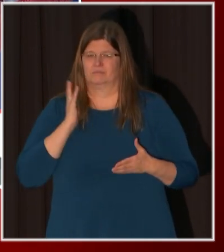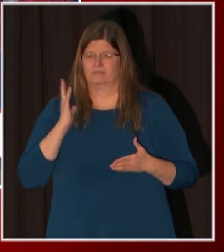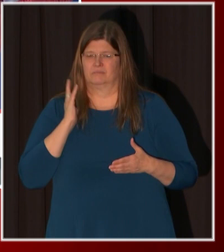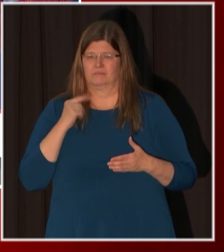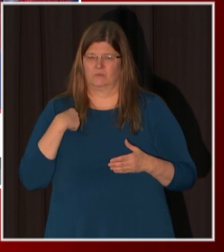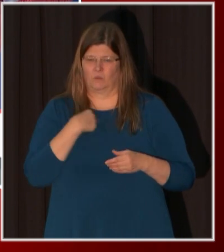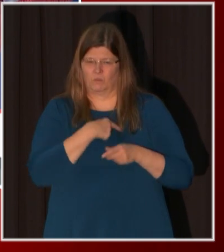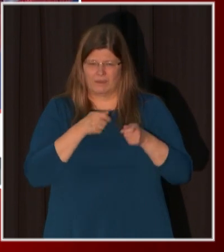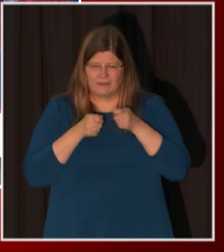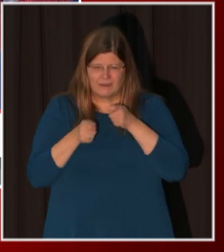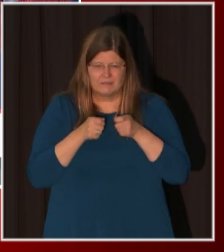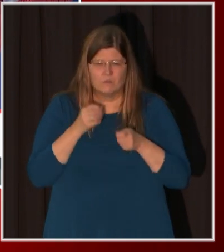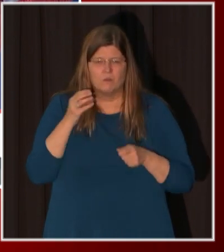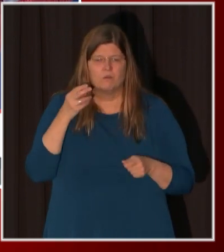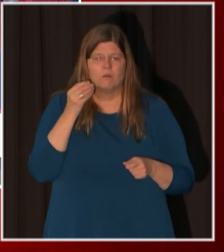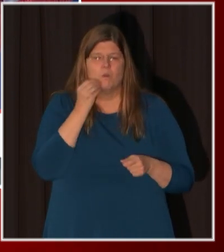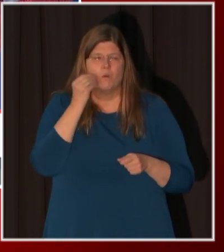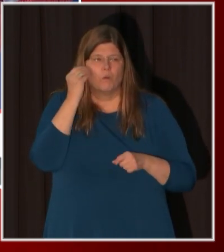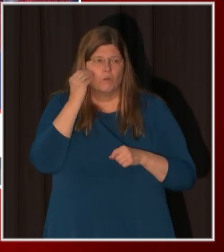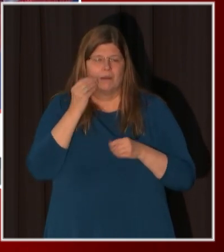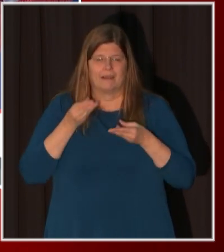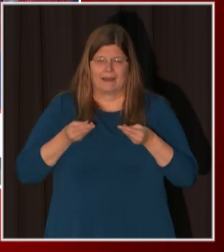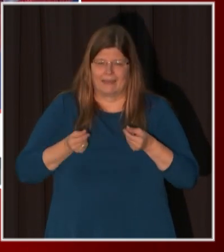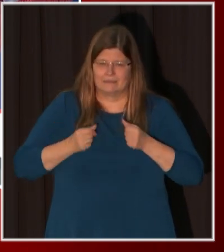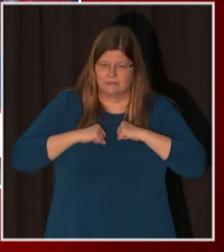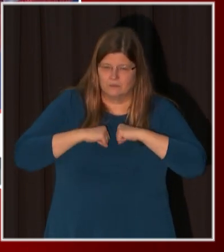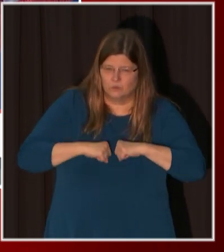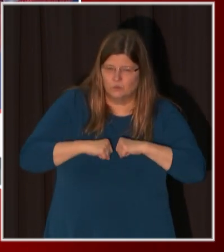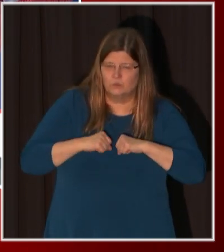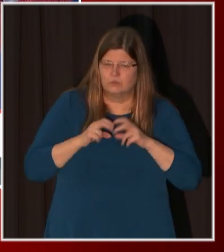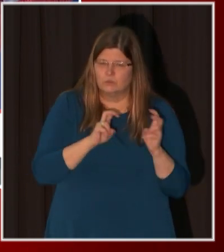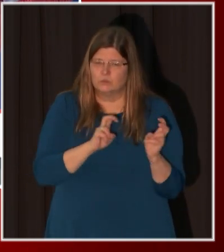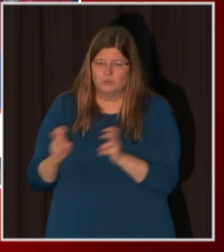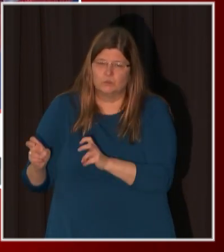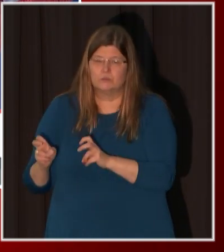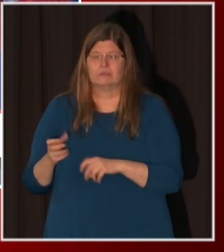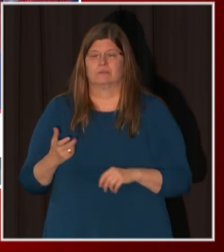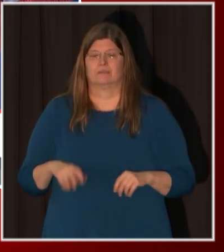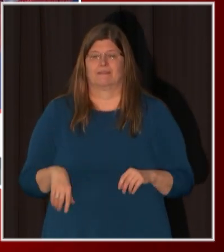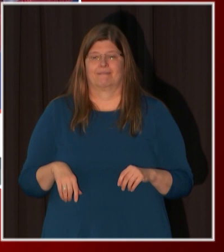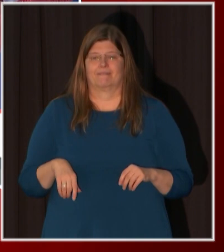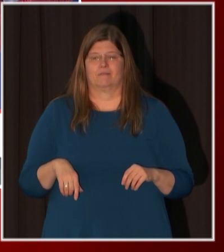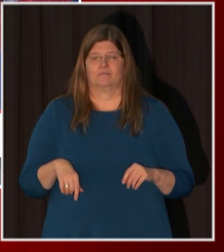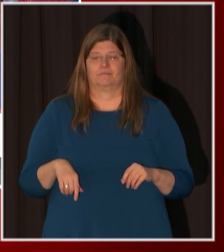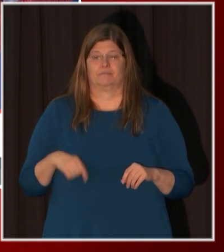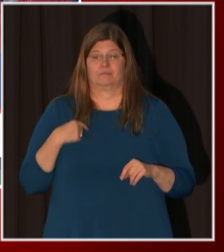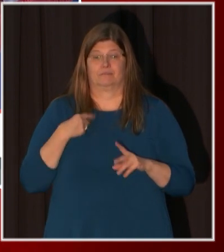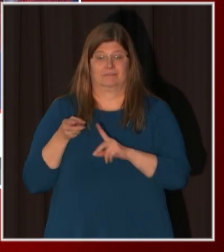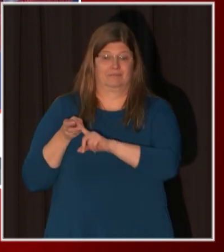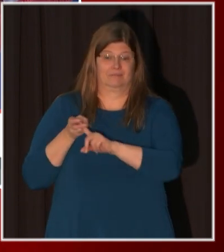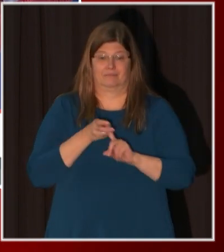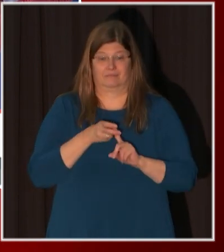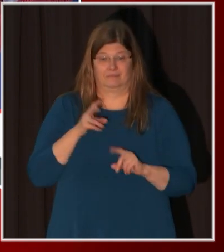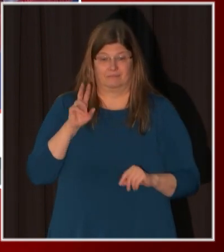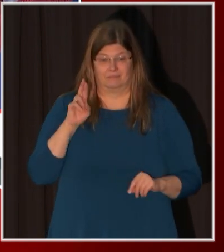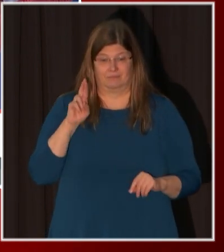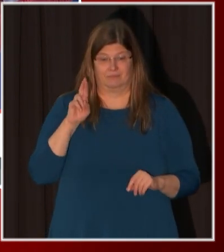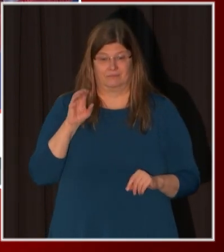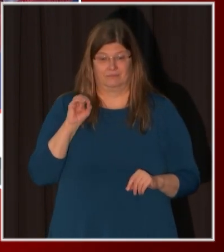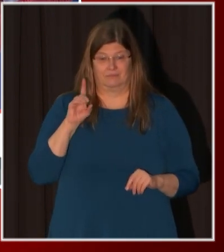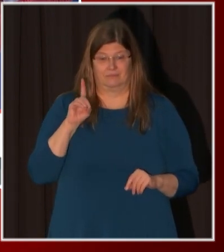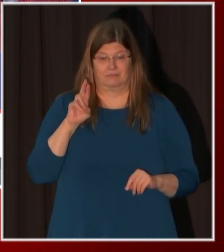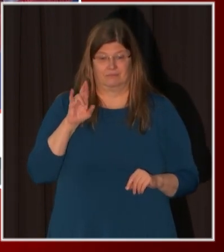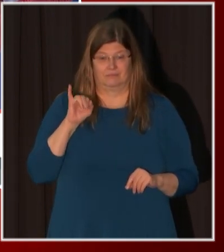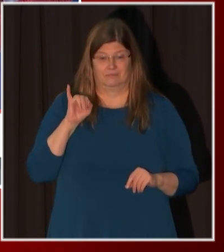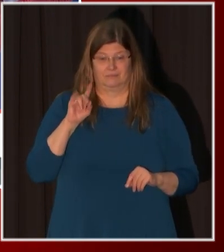Homeland Security issues and we were recruiting our leader and Director Rodriguez. I was able to